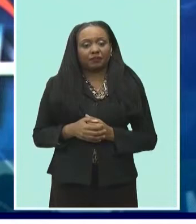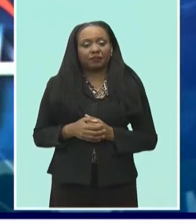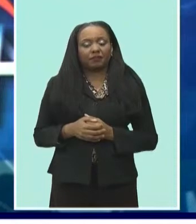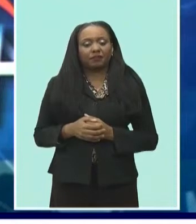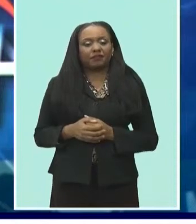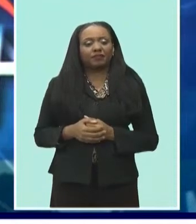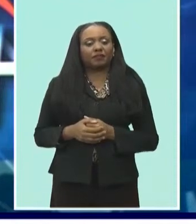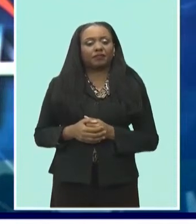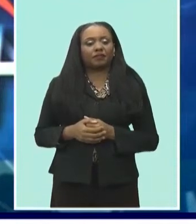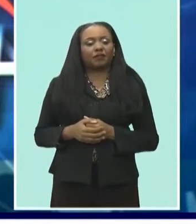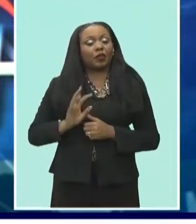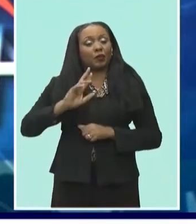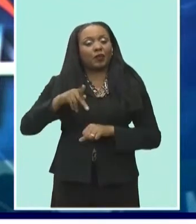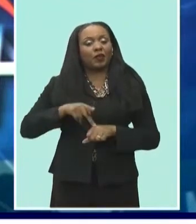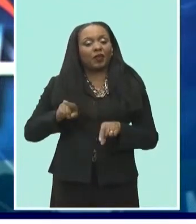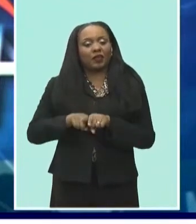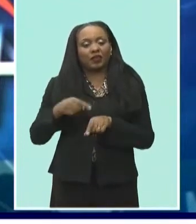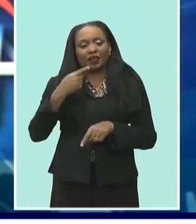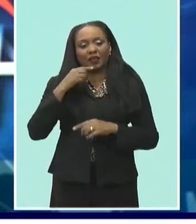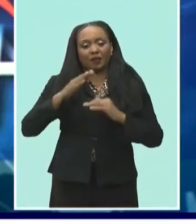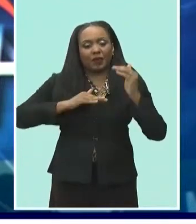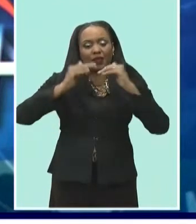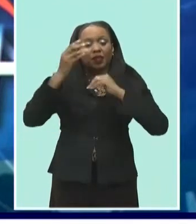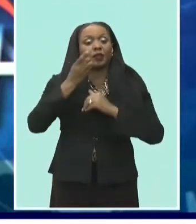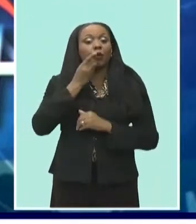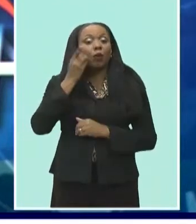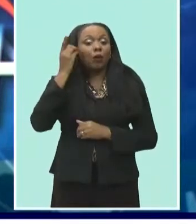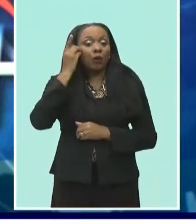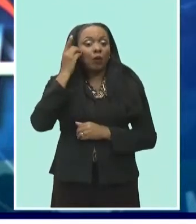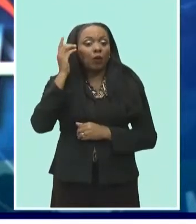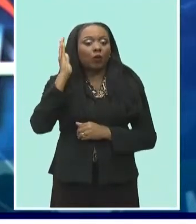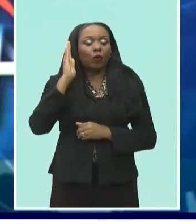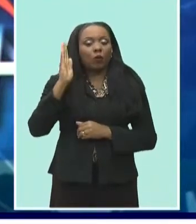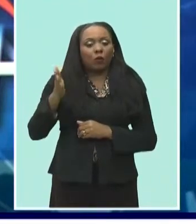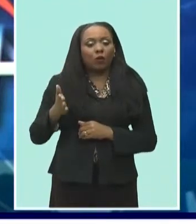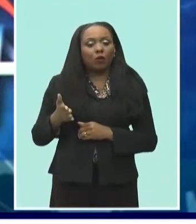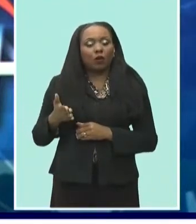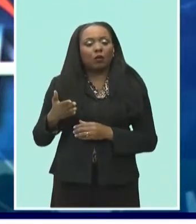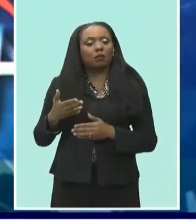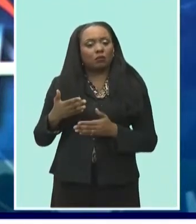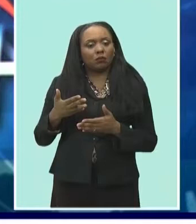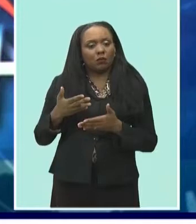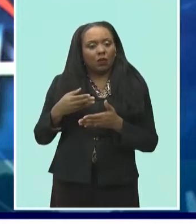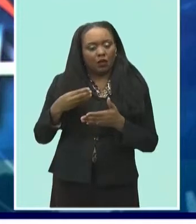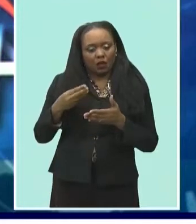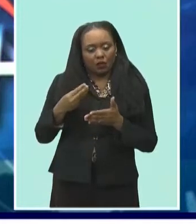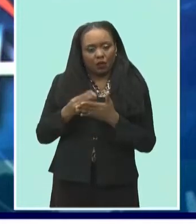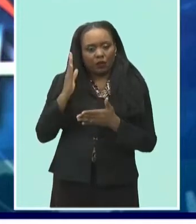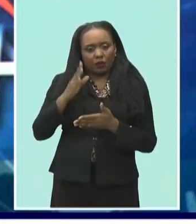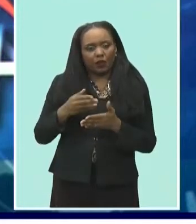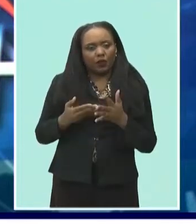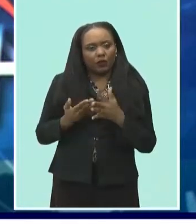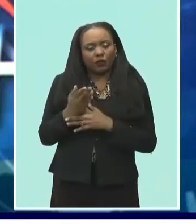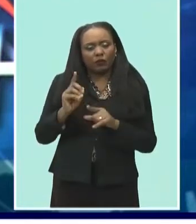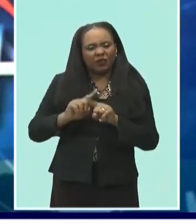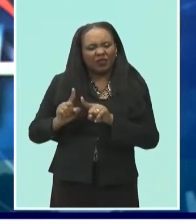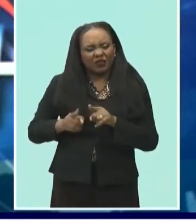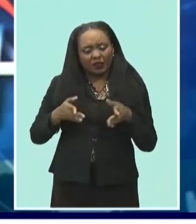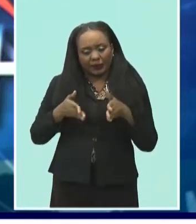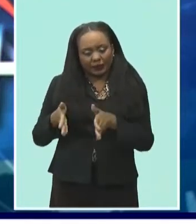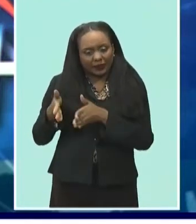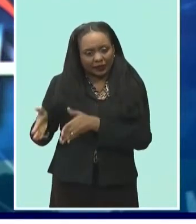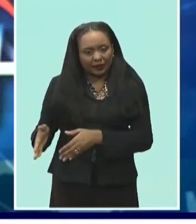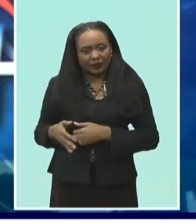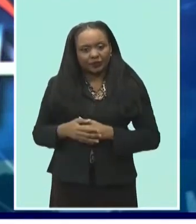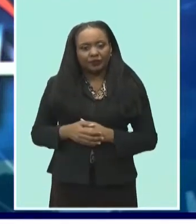Principal Baratow adds the construction of the dorms will be funded through a collaborative venture. Well, the Elliott